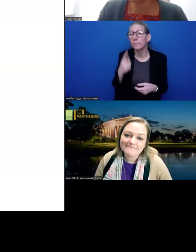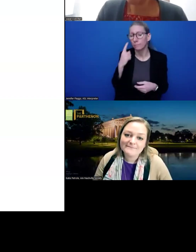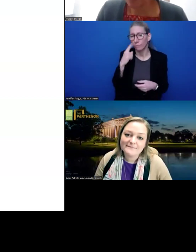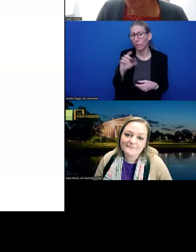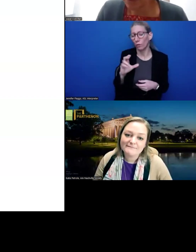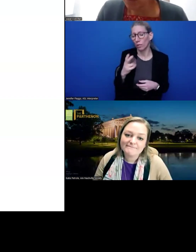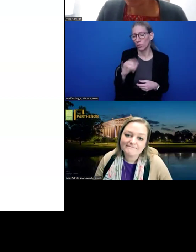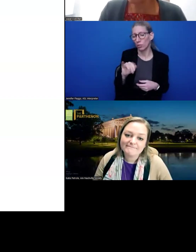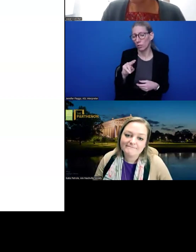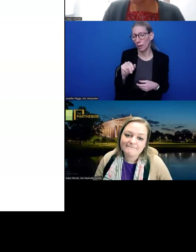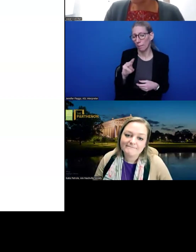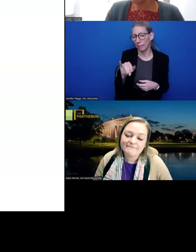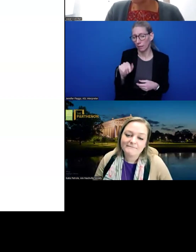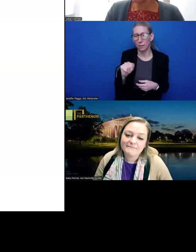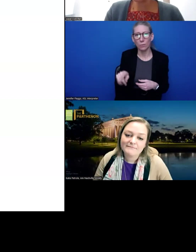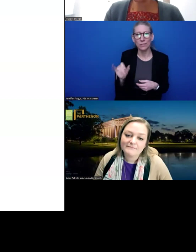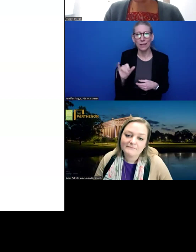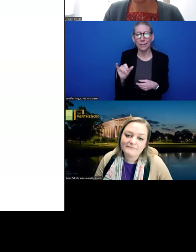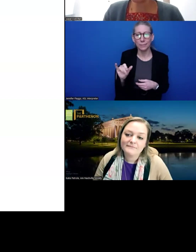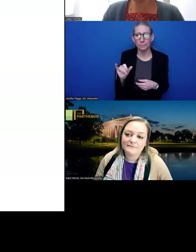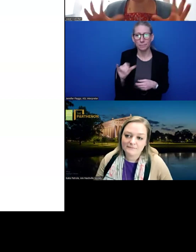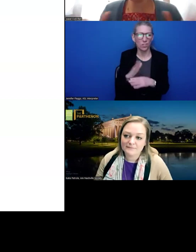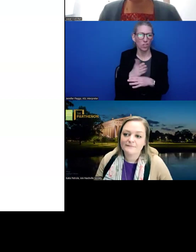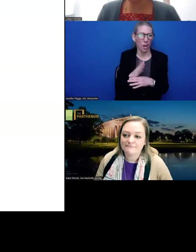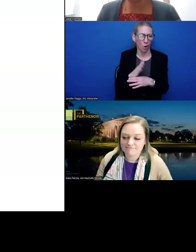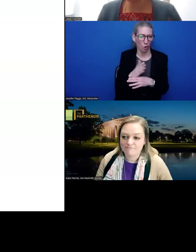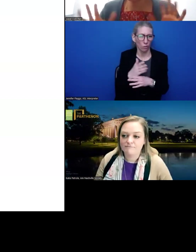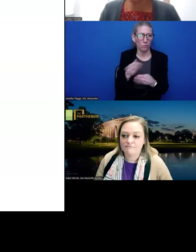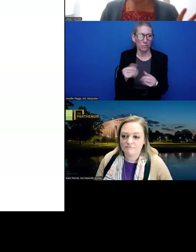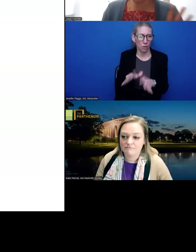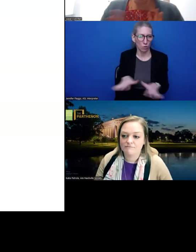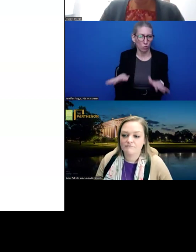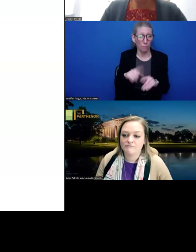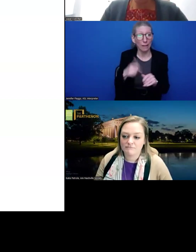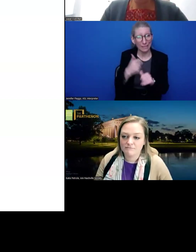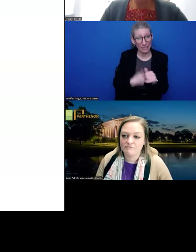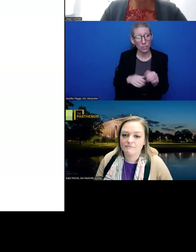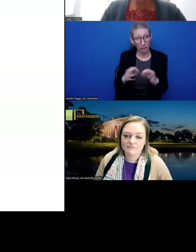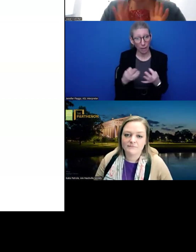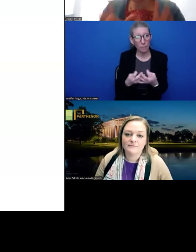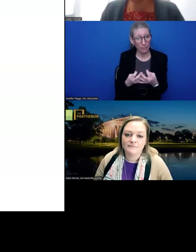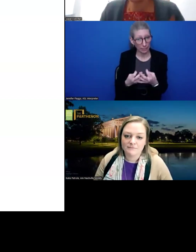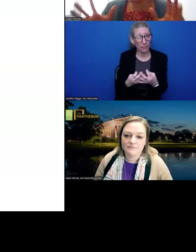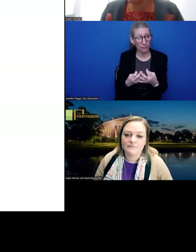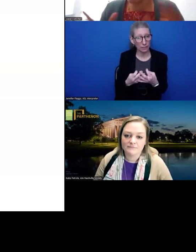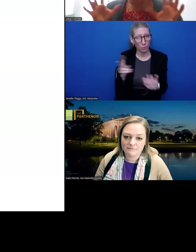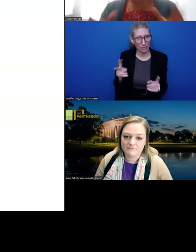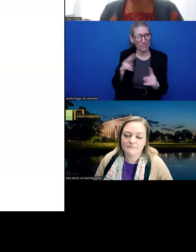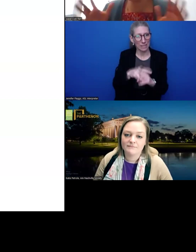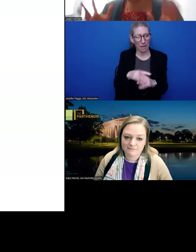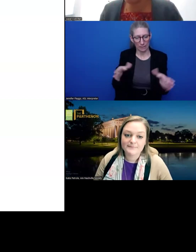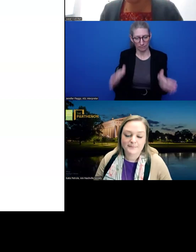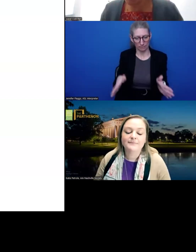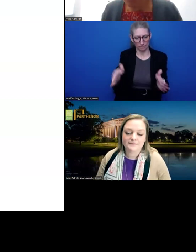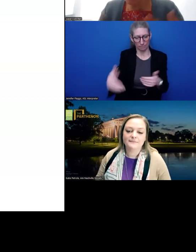chinamit, there was like a shared territory, but each family were assigned a piece or a